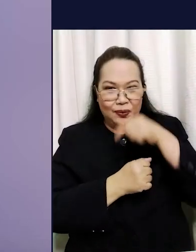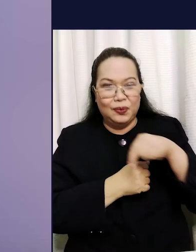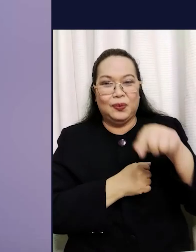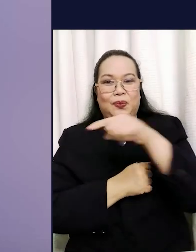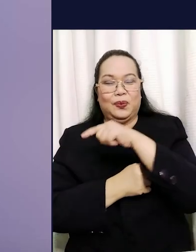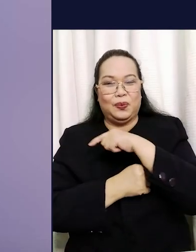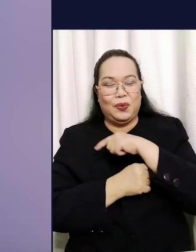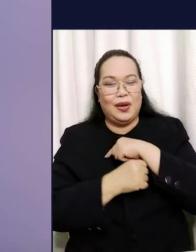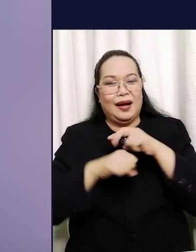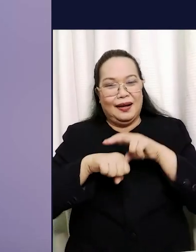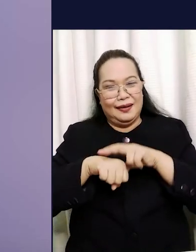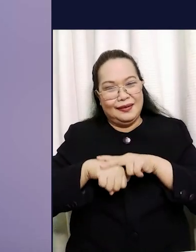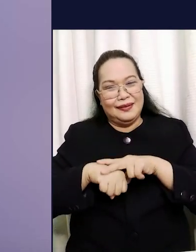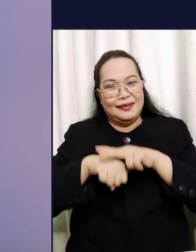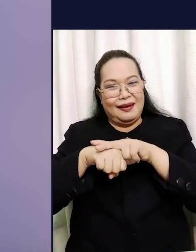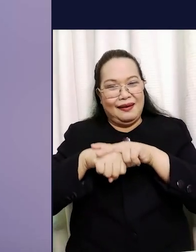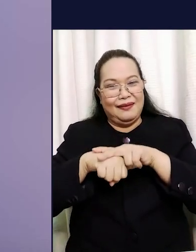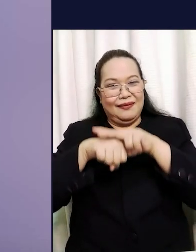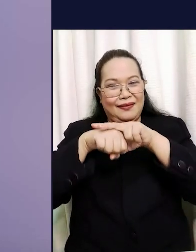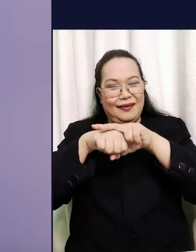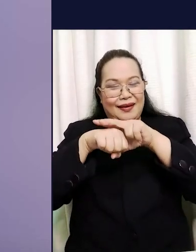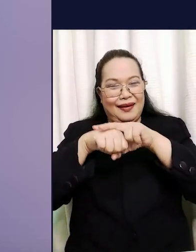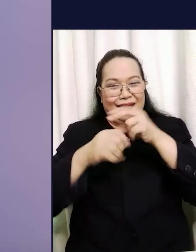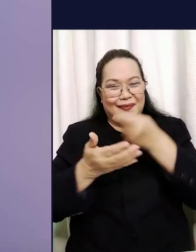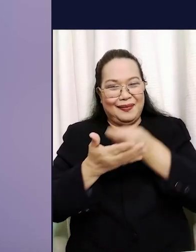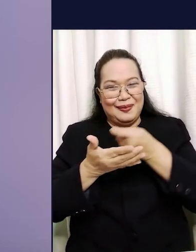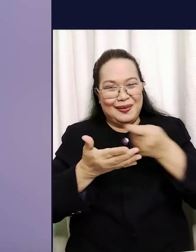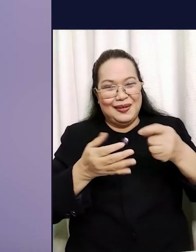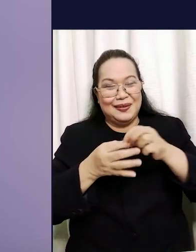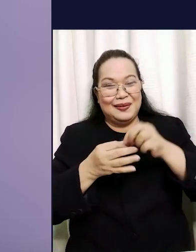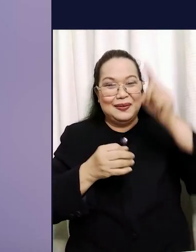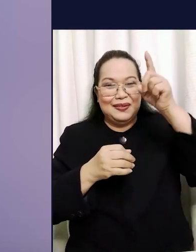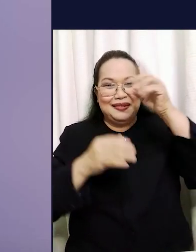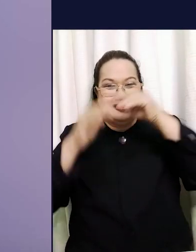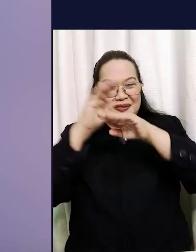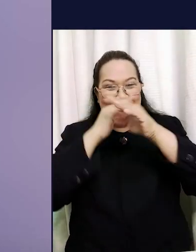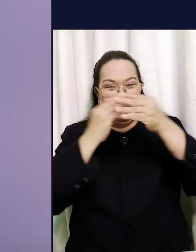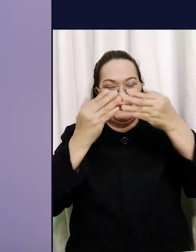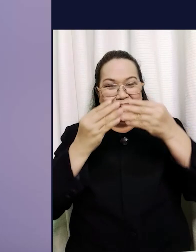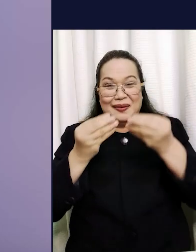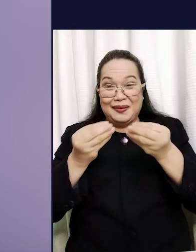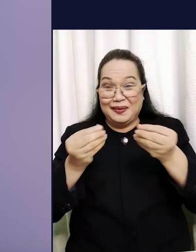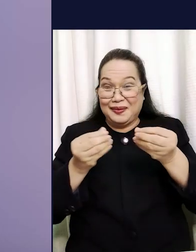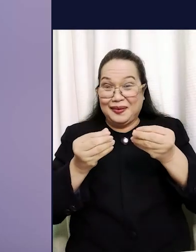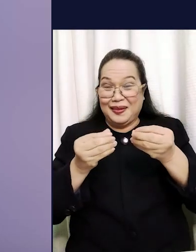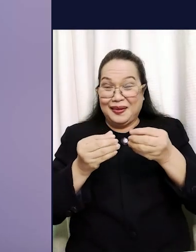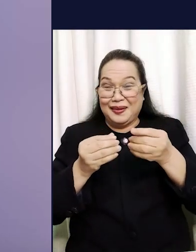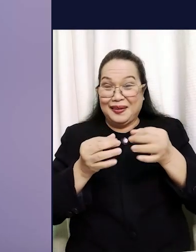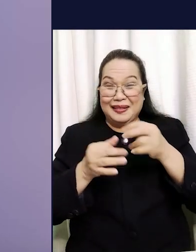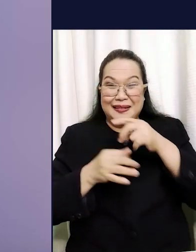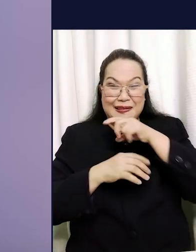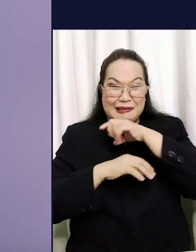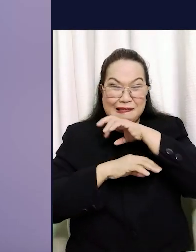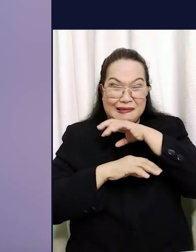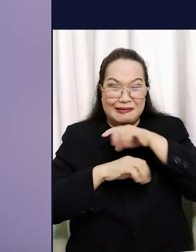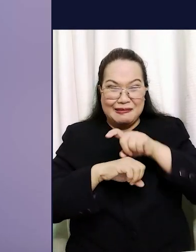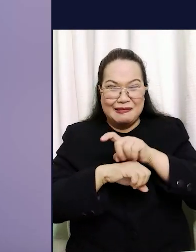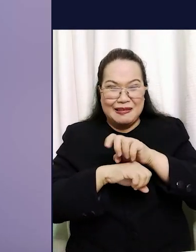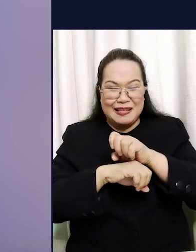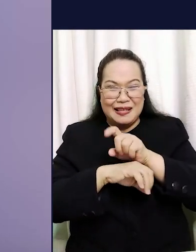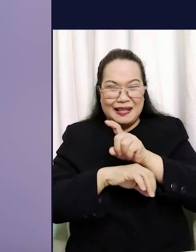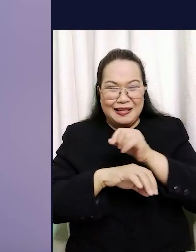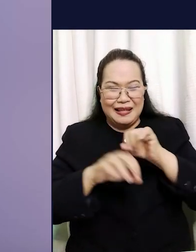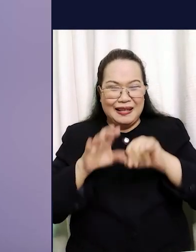moth and rust cannot destroy. And we will be building up the church of